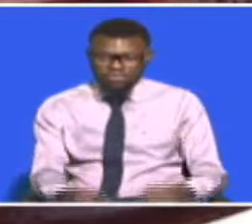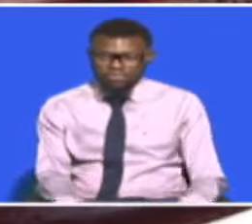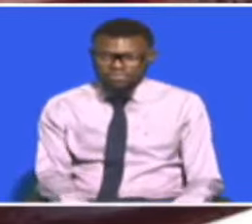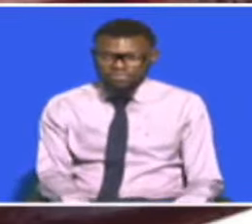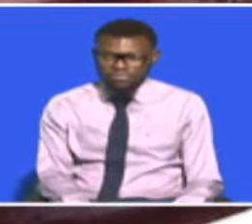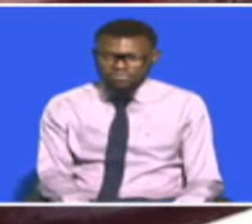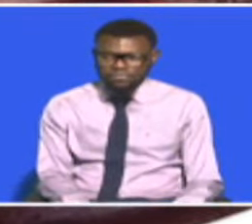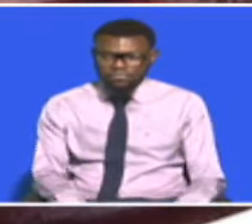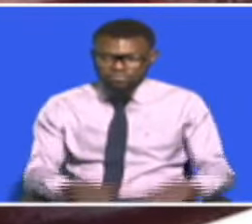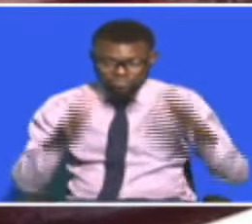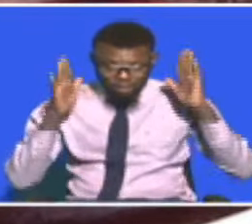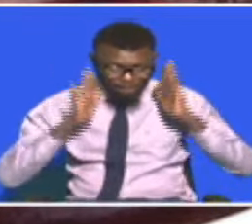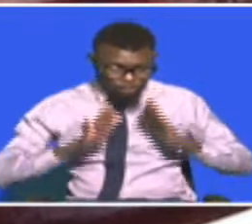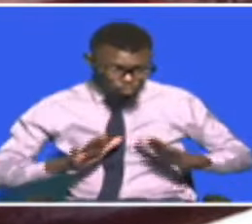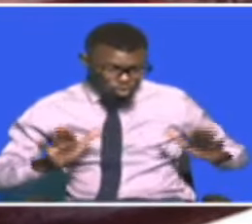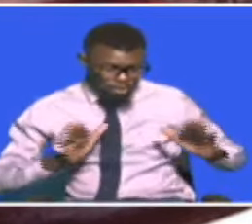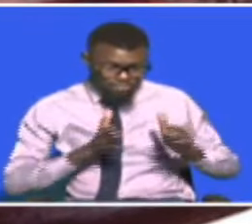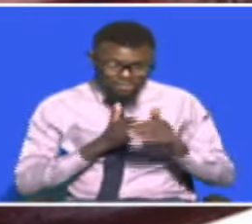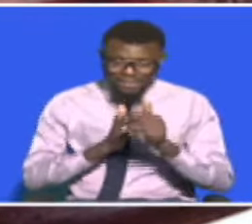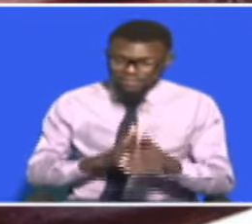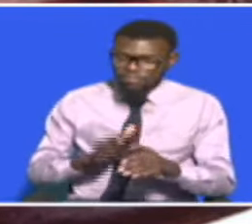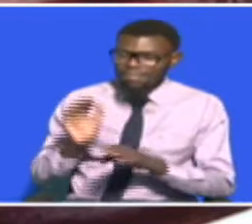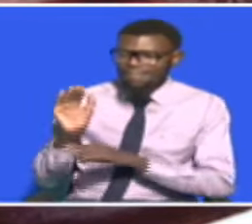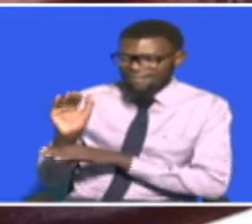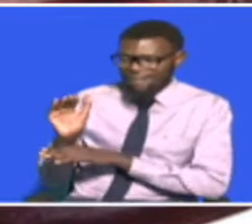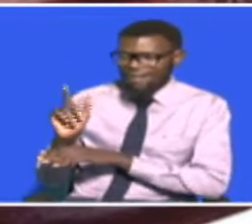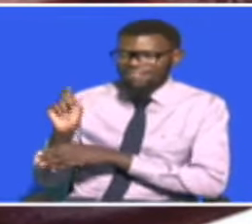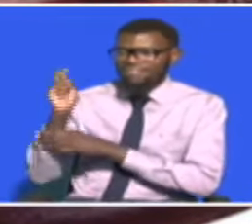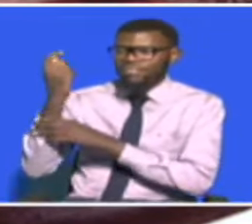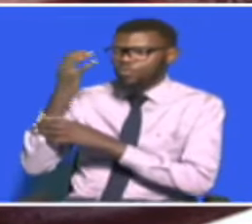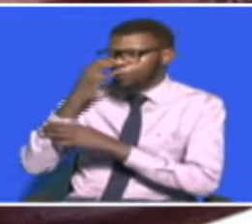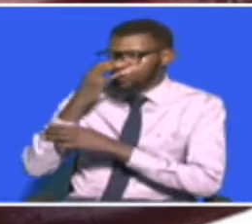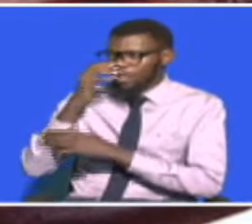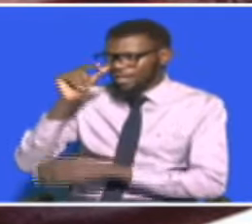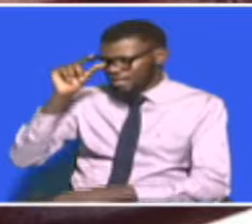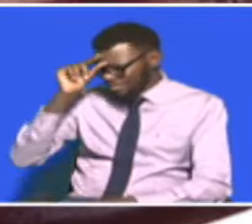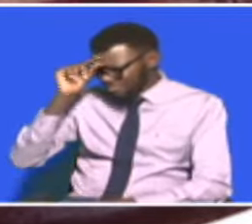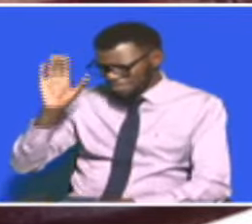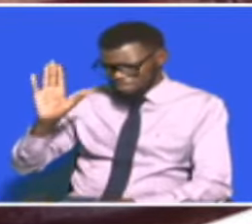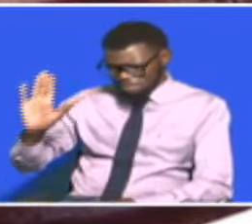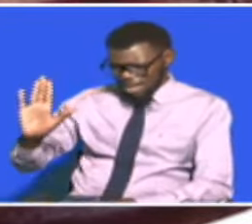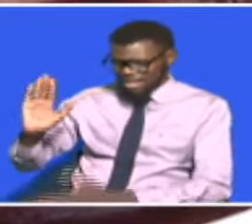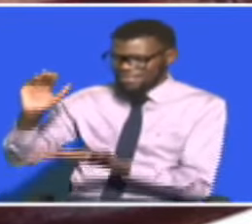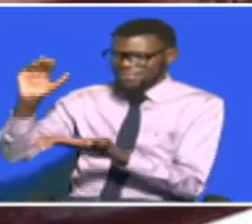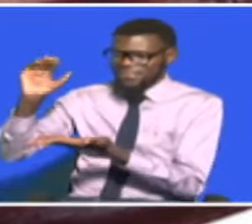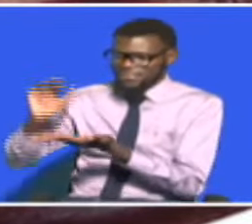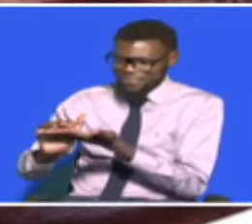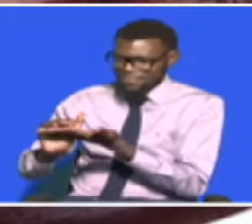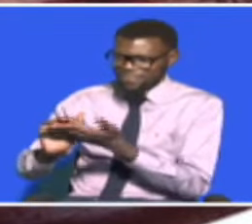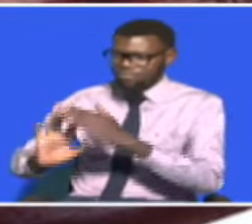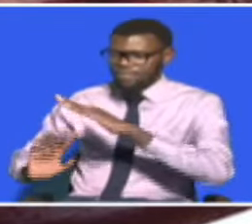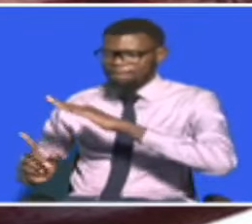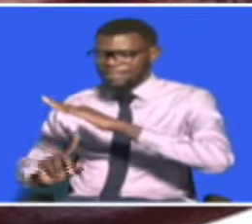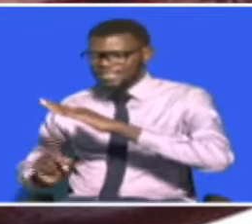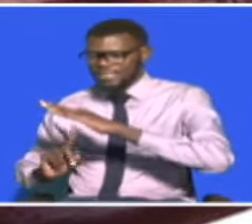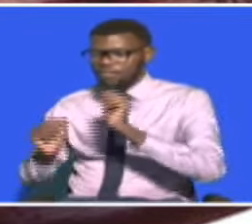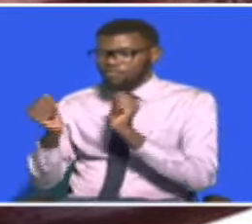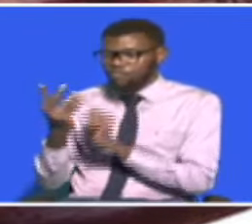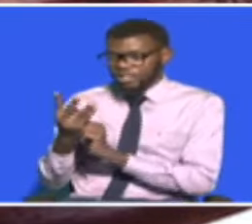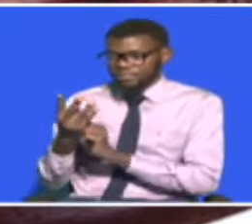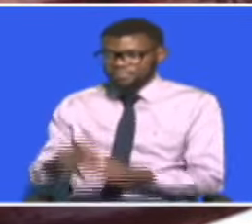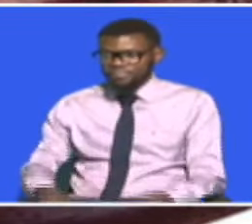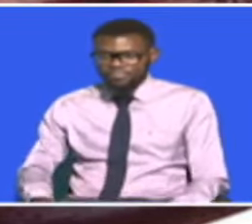Muslim leaders are asking President William Ruto to trim down the size of his cabinet to 14. Speaking in Nairobi during